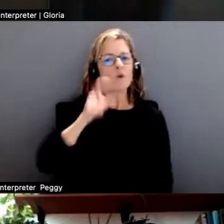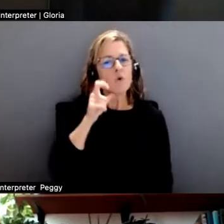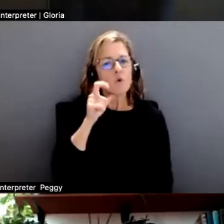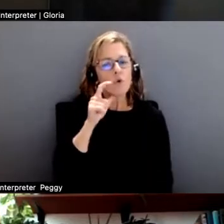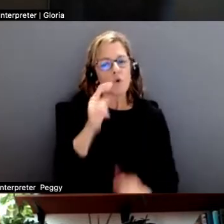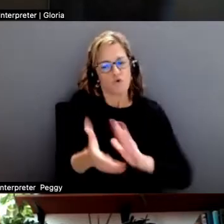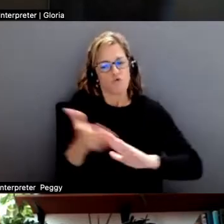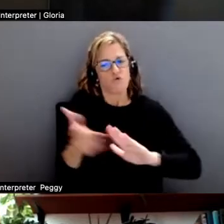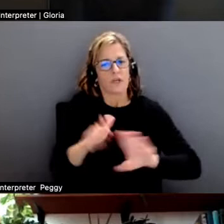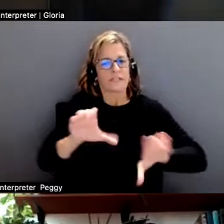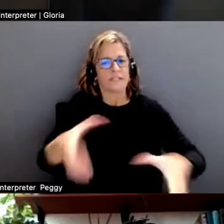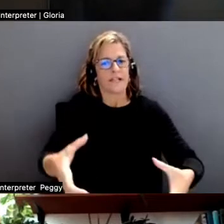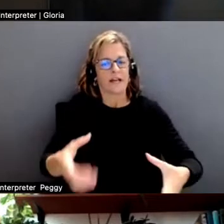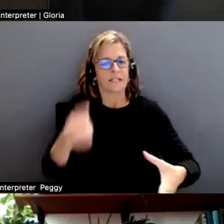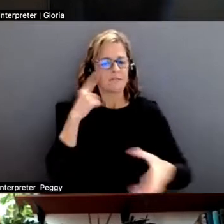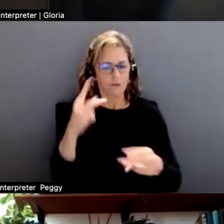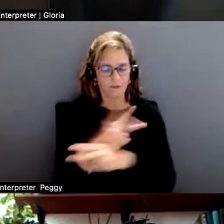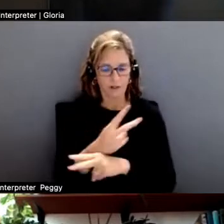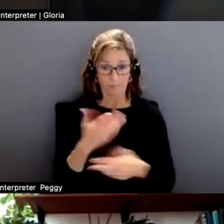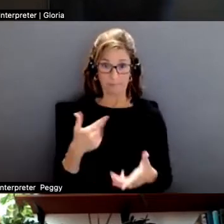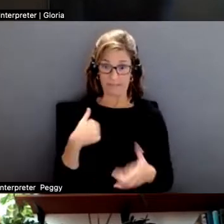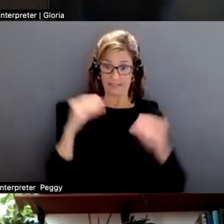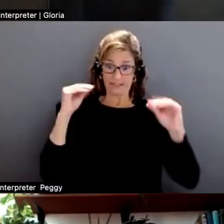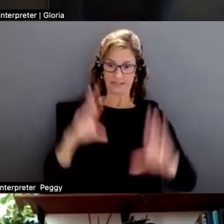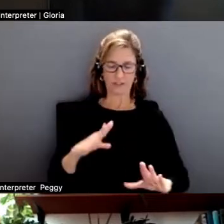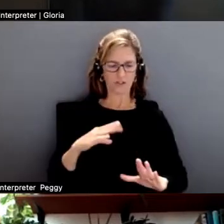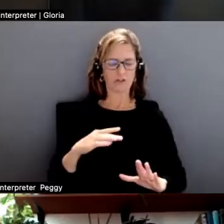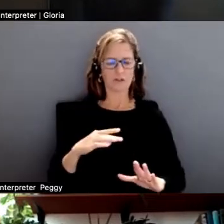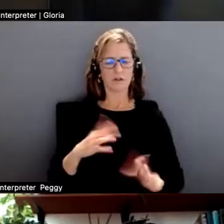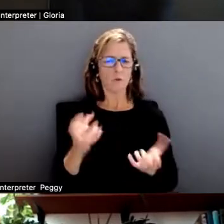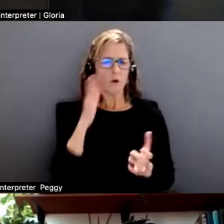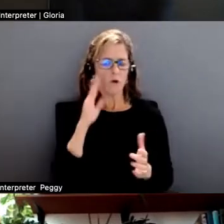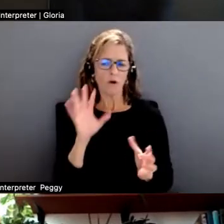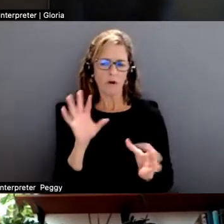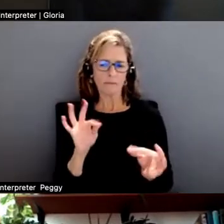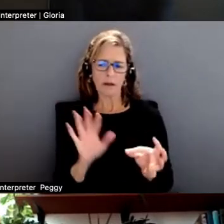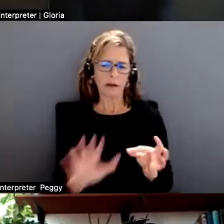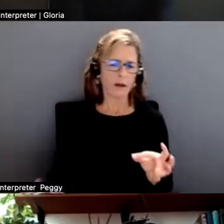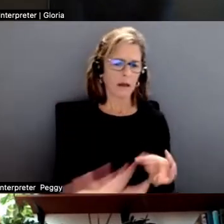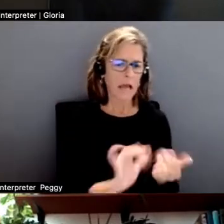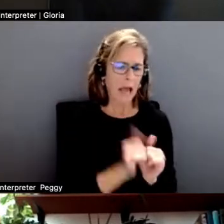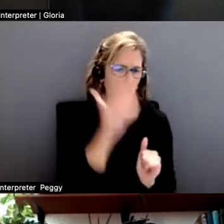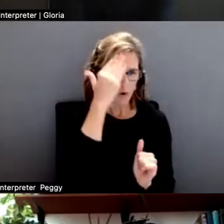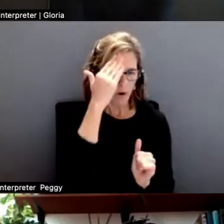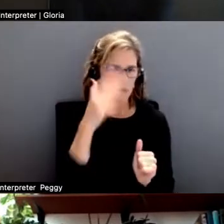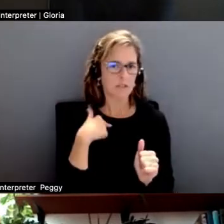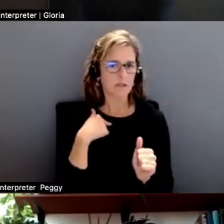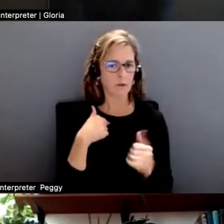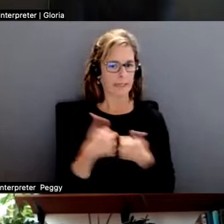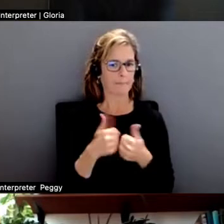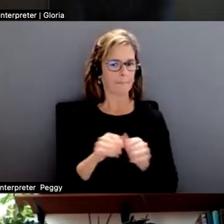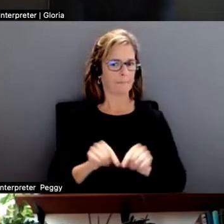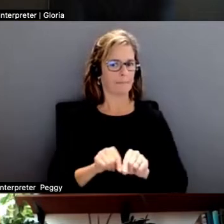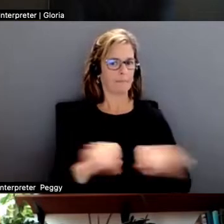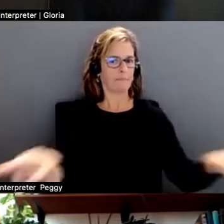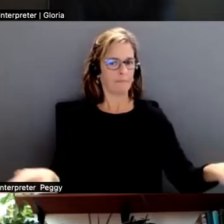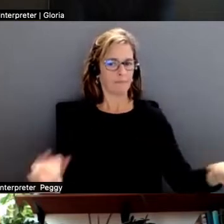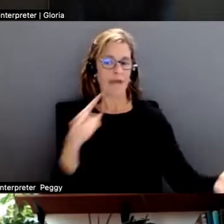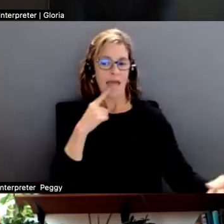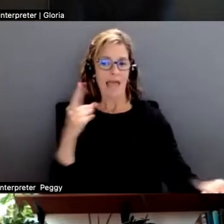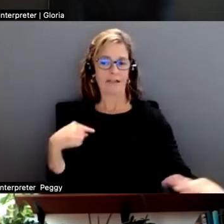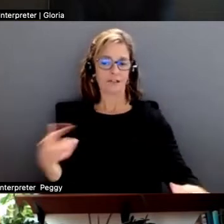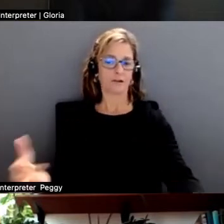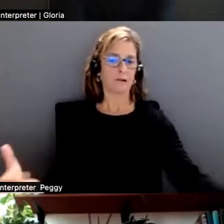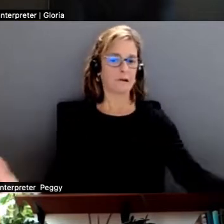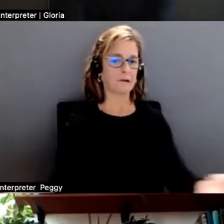getting feedback from students about how they feel about something, or generating discussion on something, a topic that's